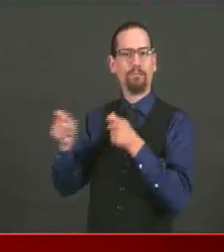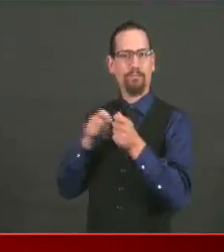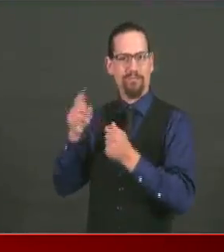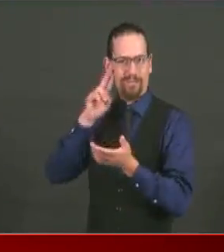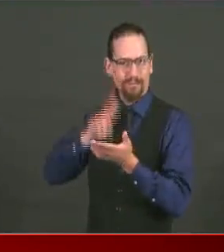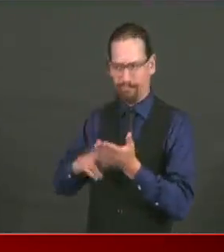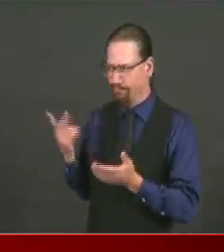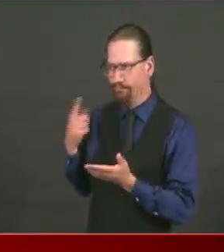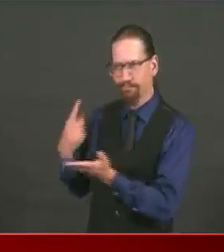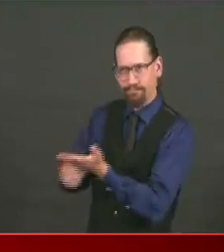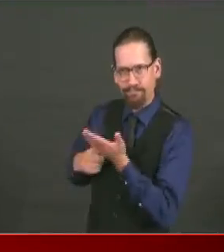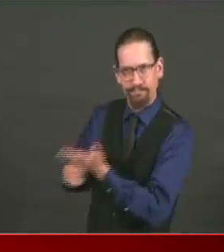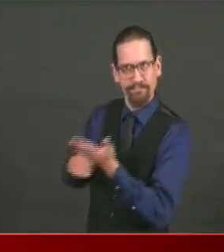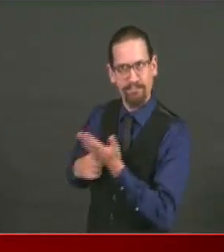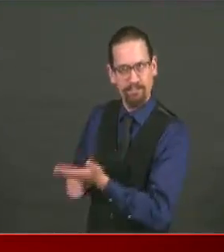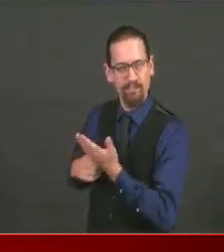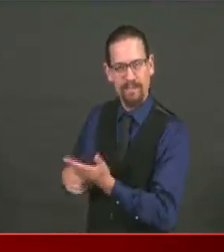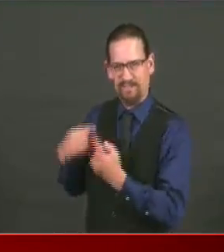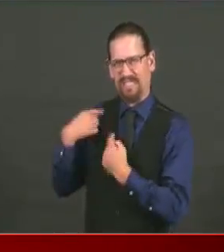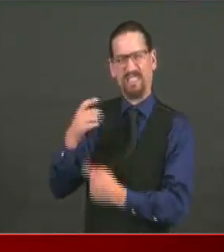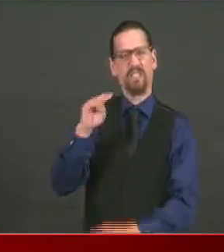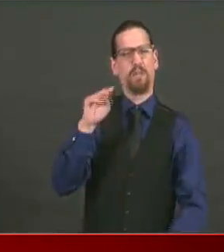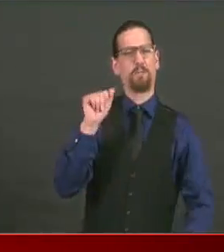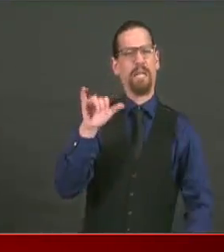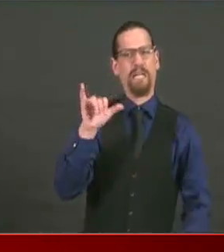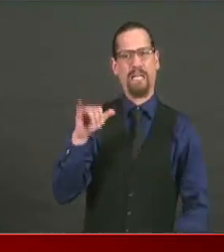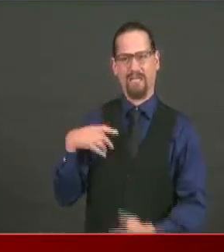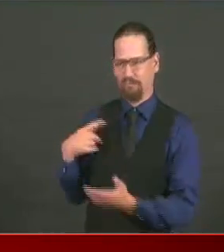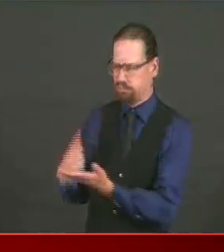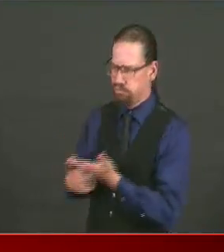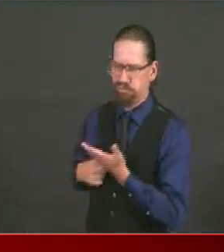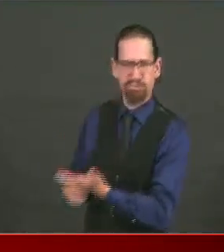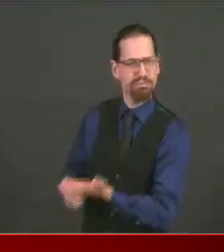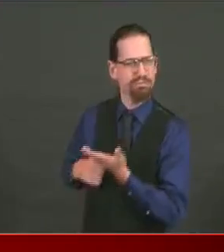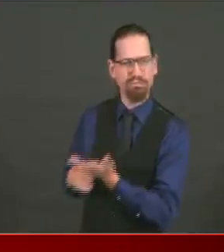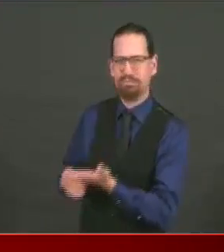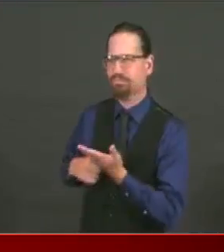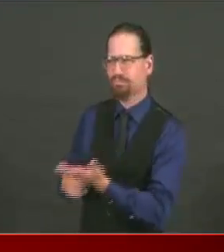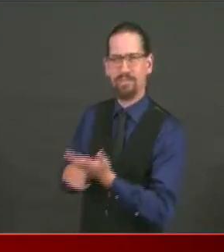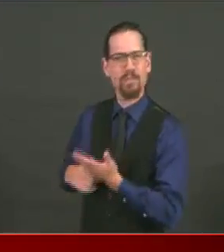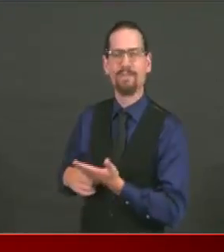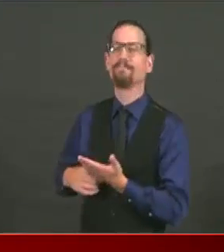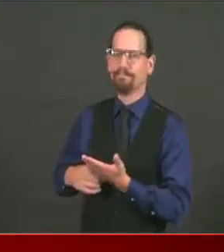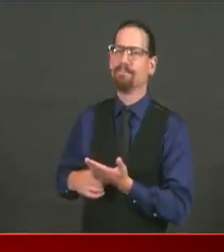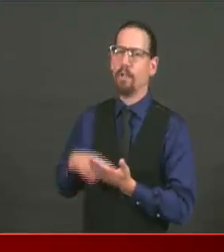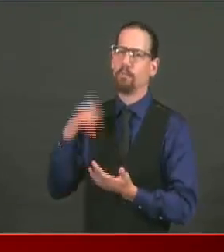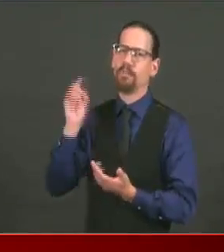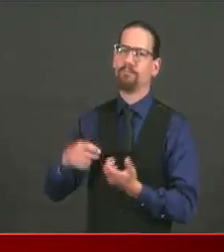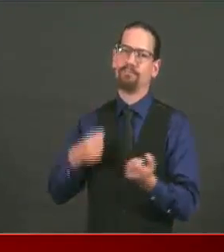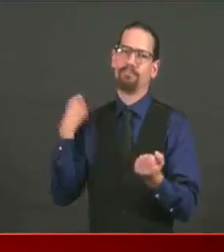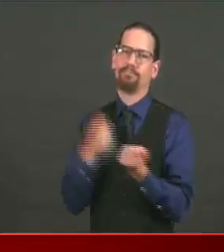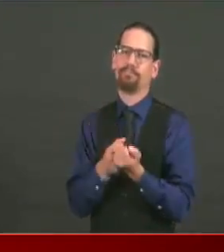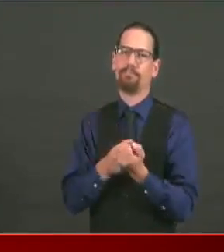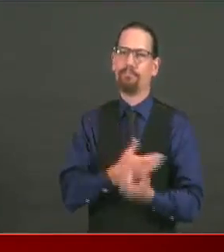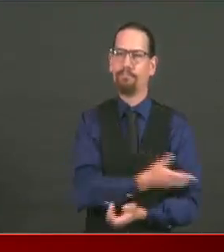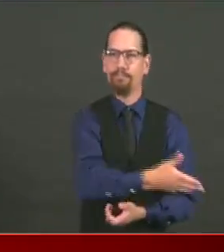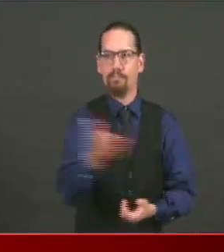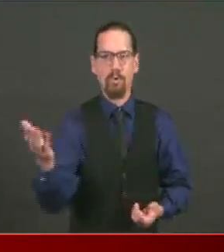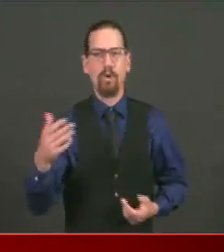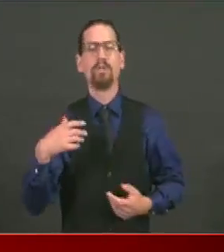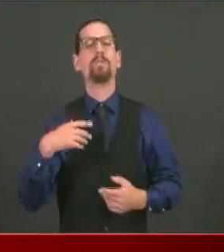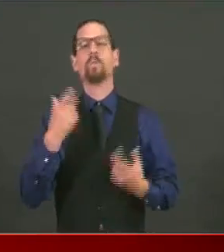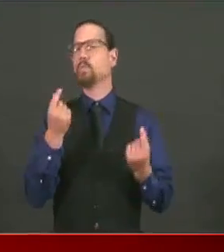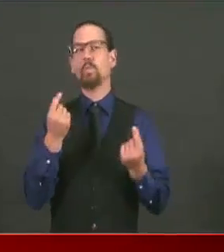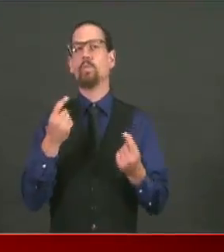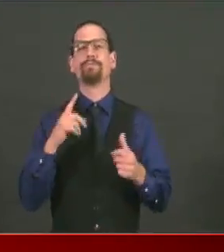May, really, just to understand how can we help you most. We posted a survey on